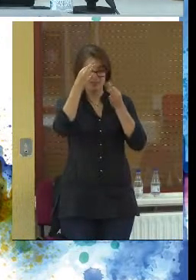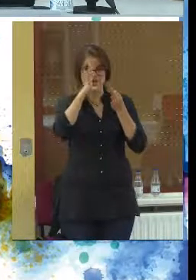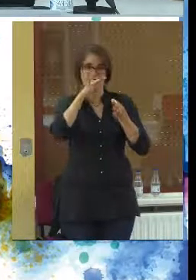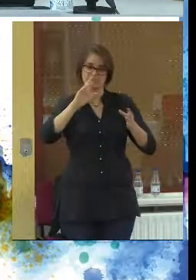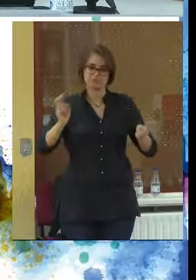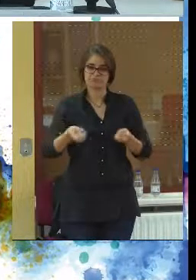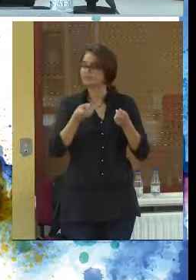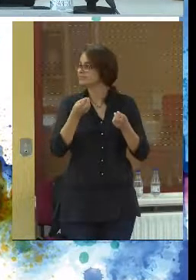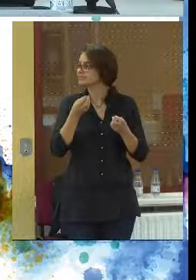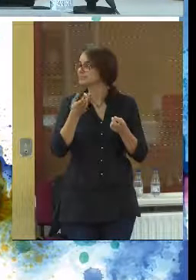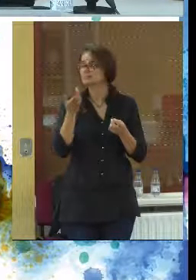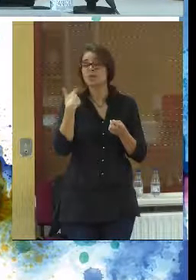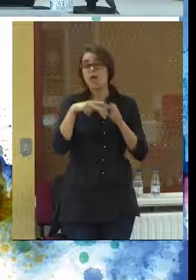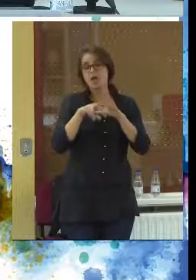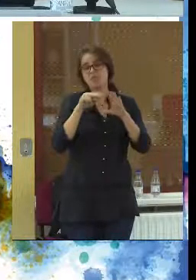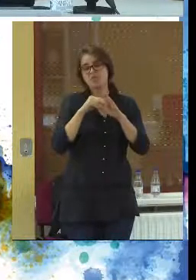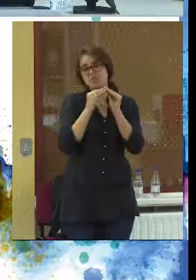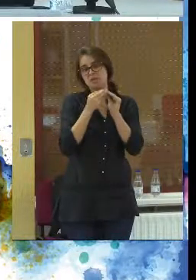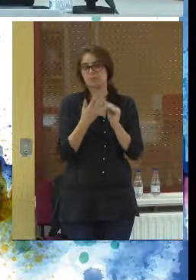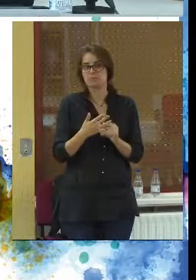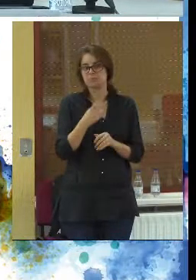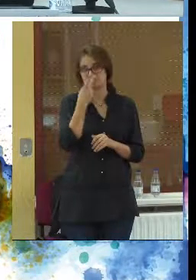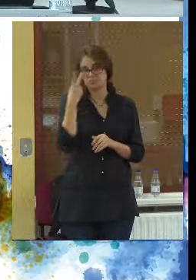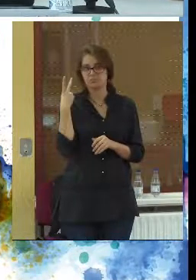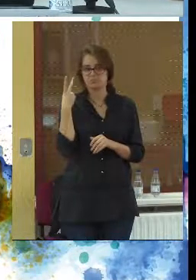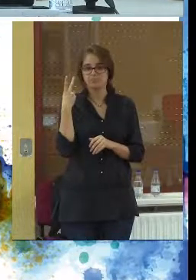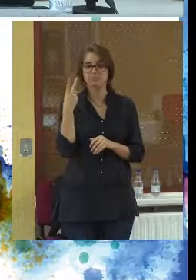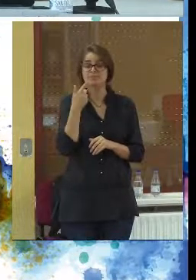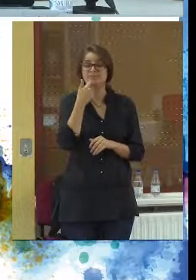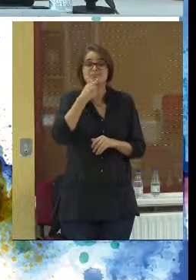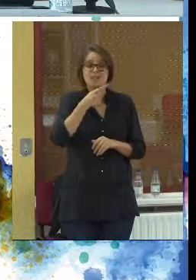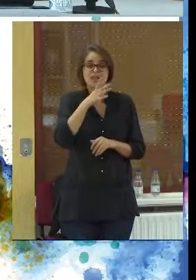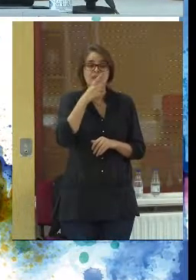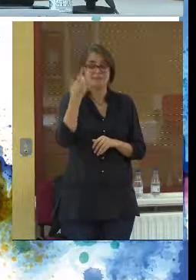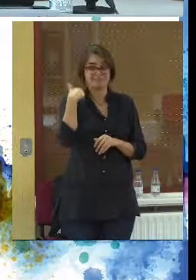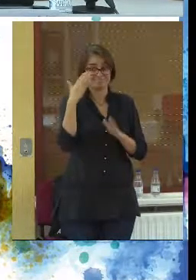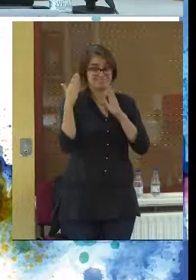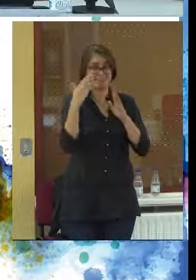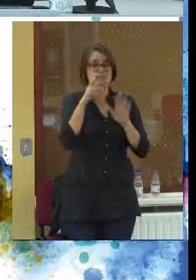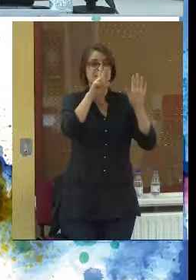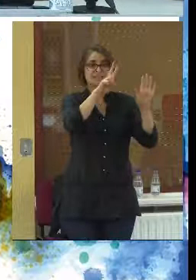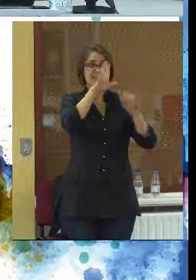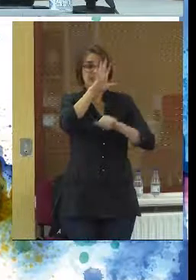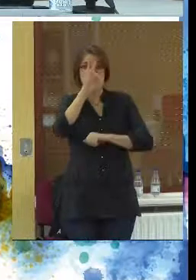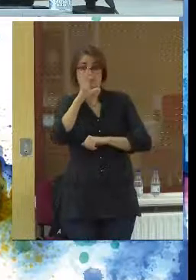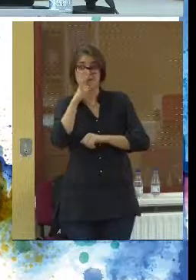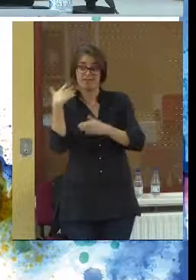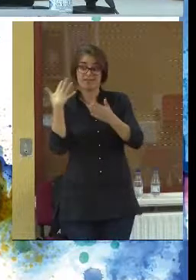in the video, I can say that today we now have 850